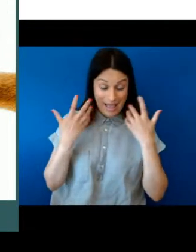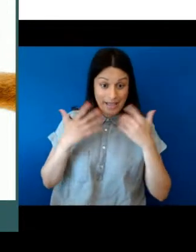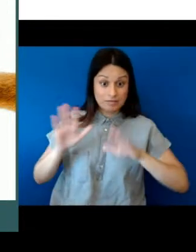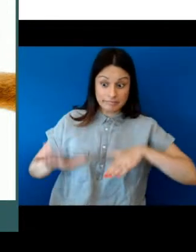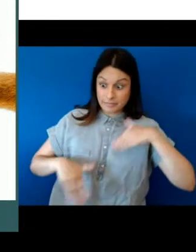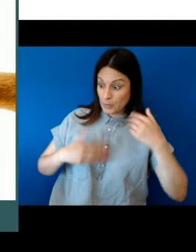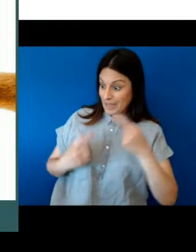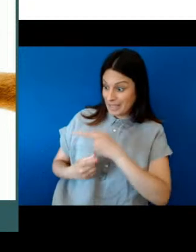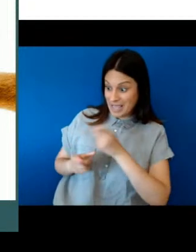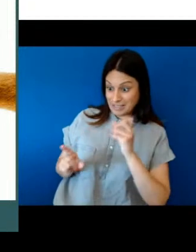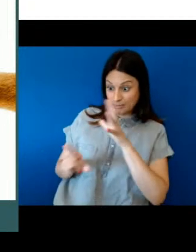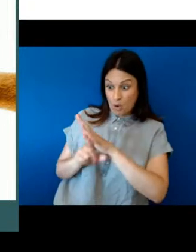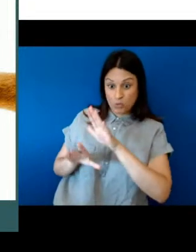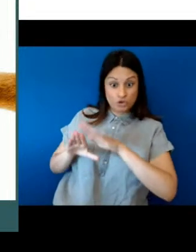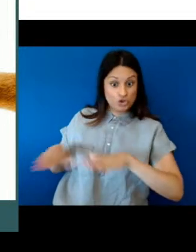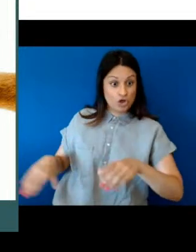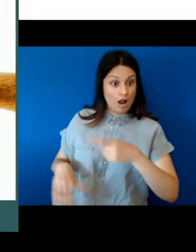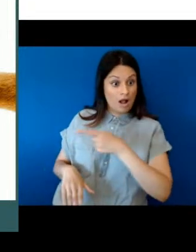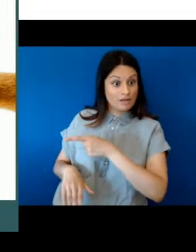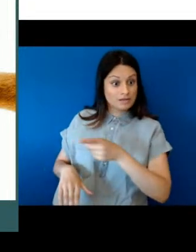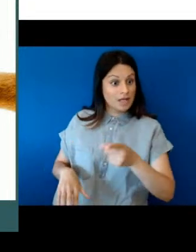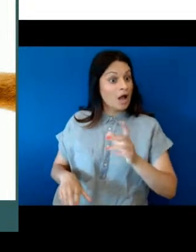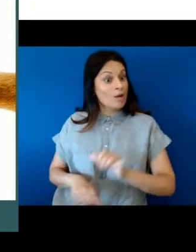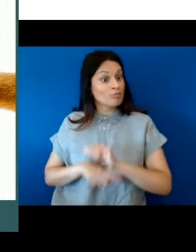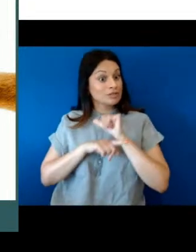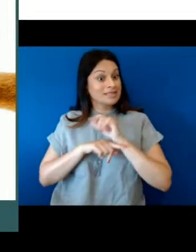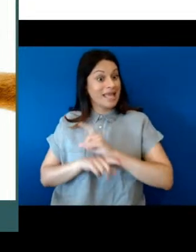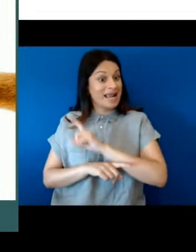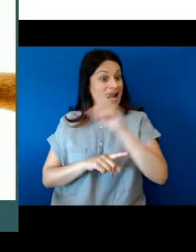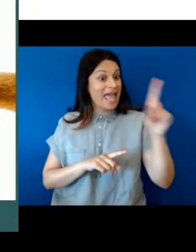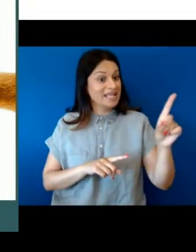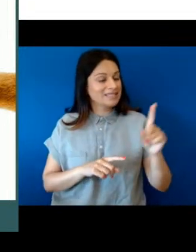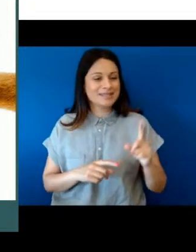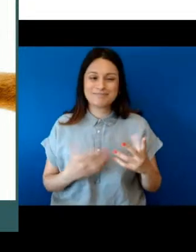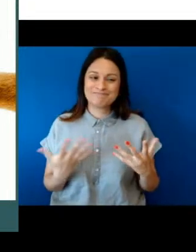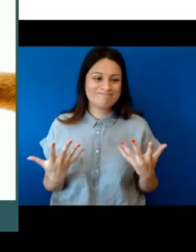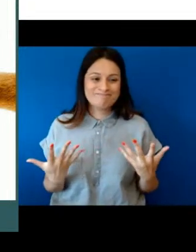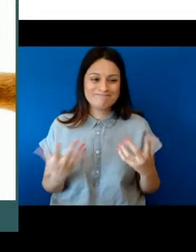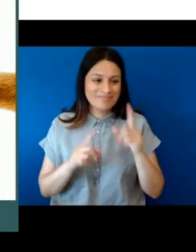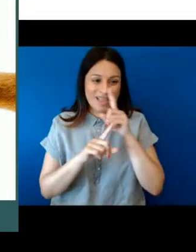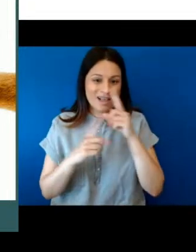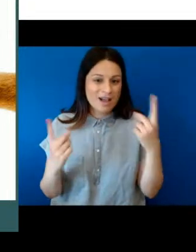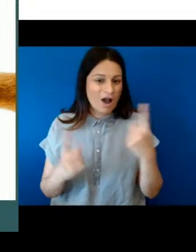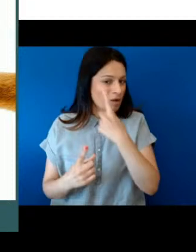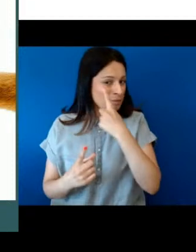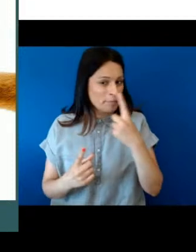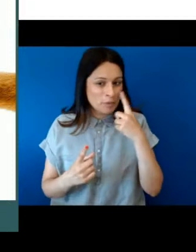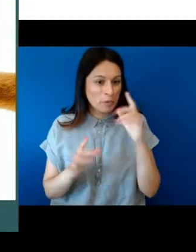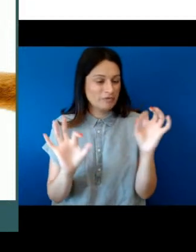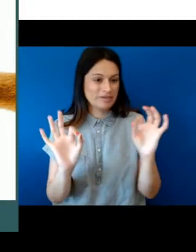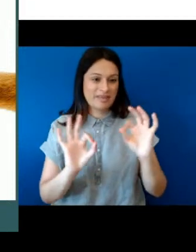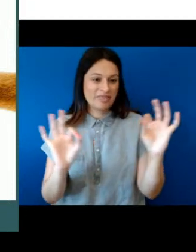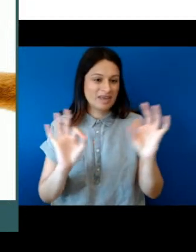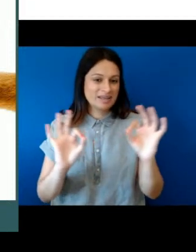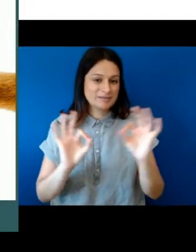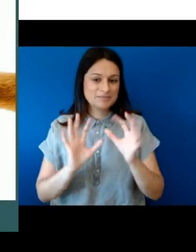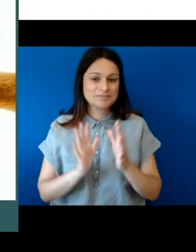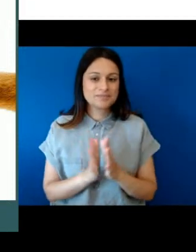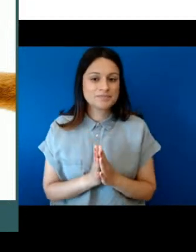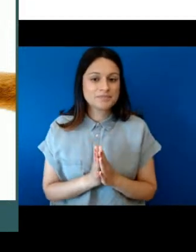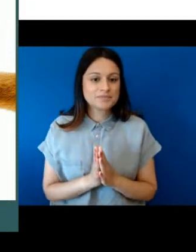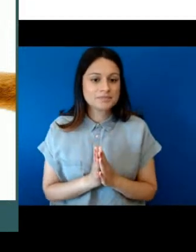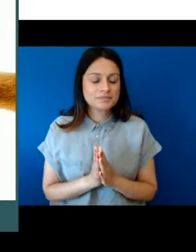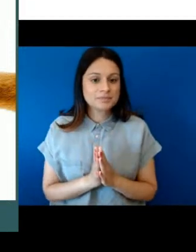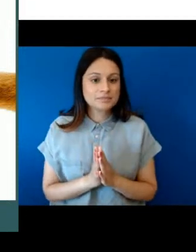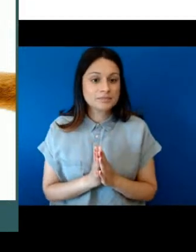protect from cat allergy later on. That's not something that can be recommended. The prevalence of sensitization